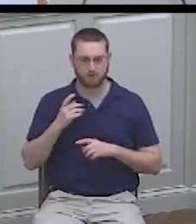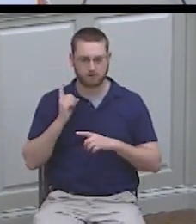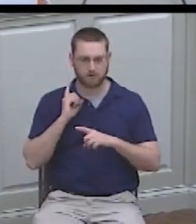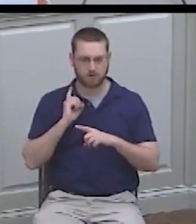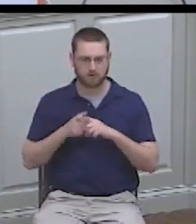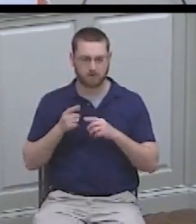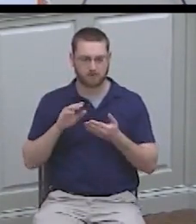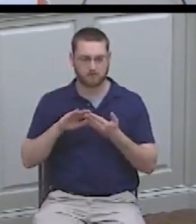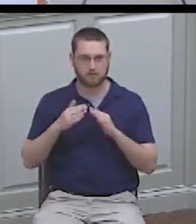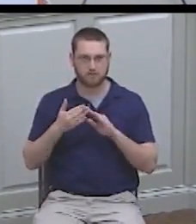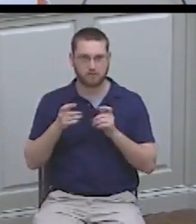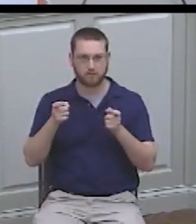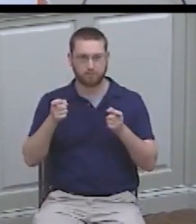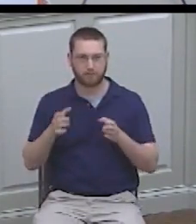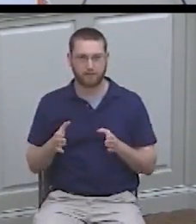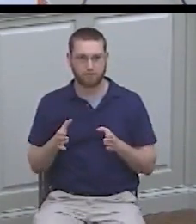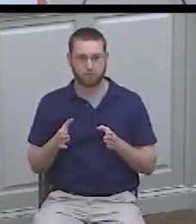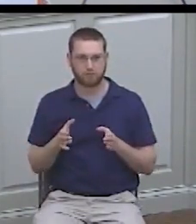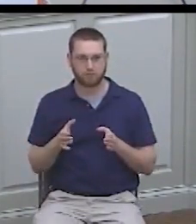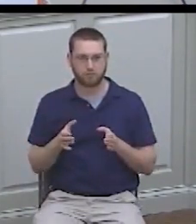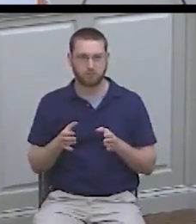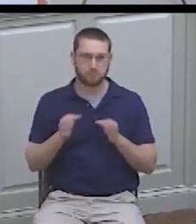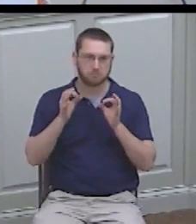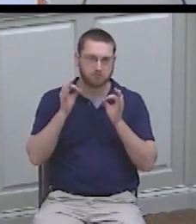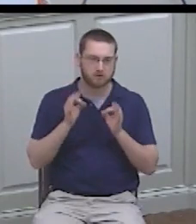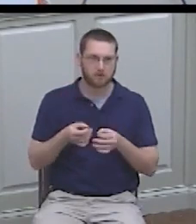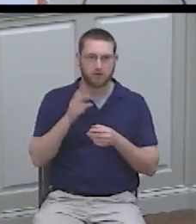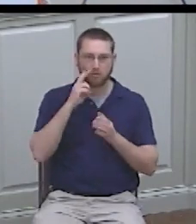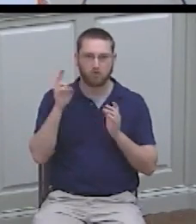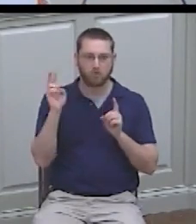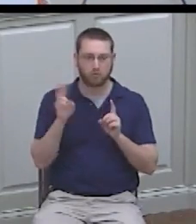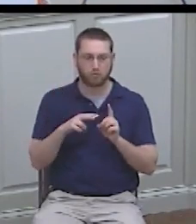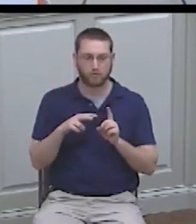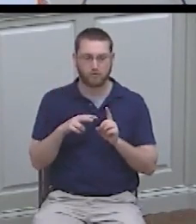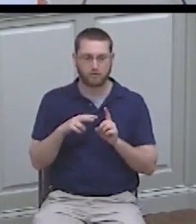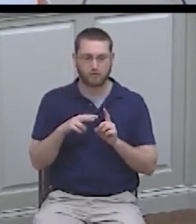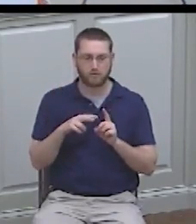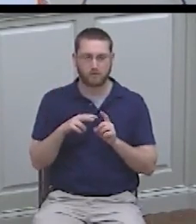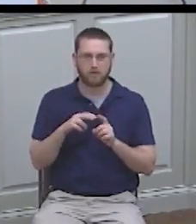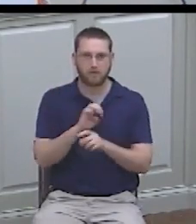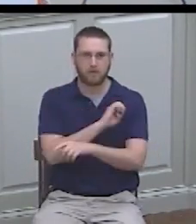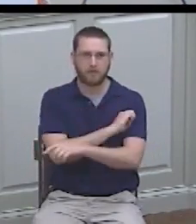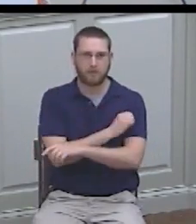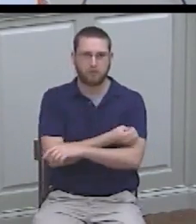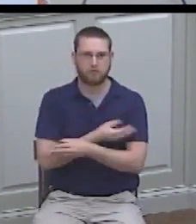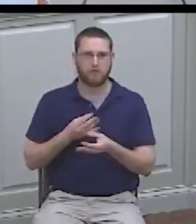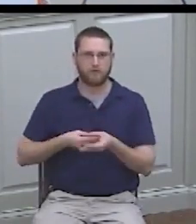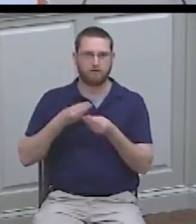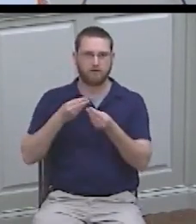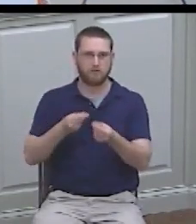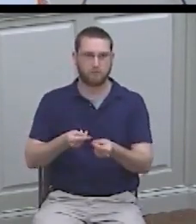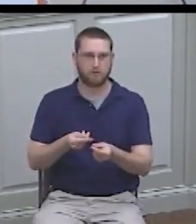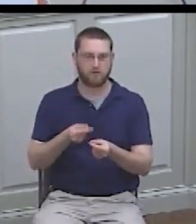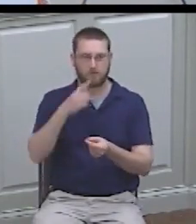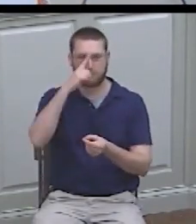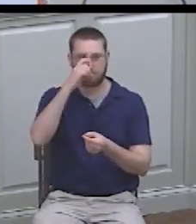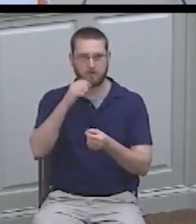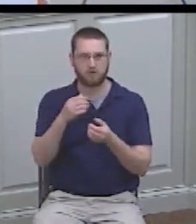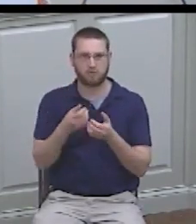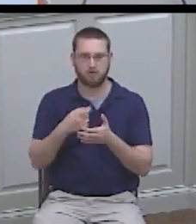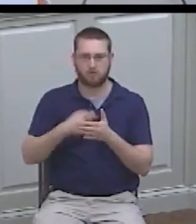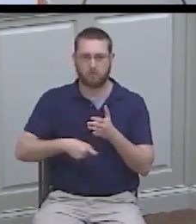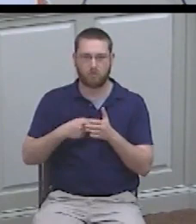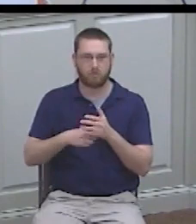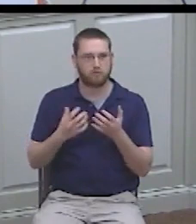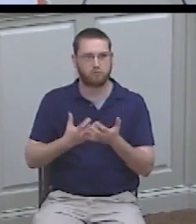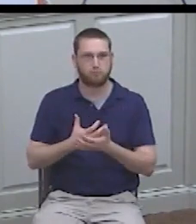manager, decided it was important to look at energy efficiency mechanisms due to the large cost of energy that the city has